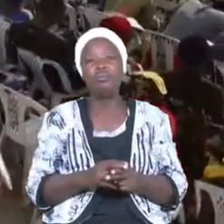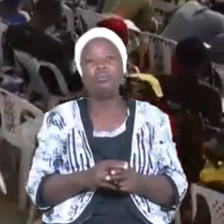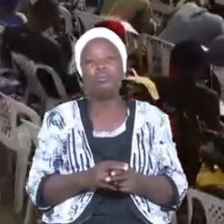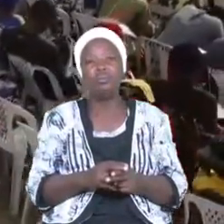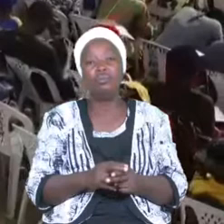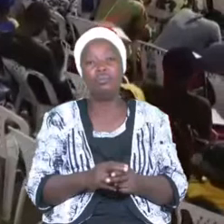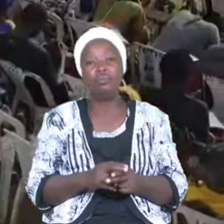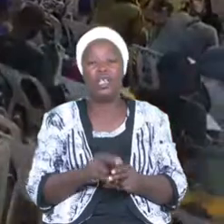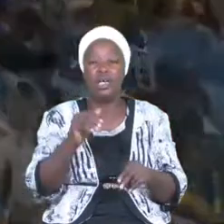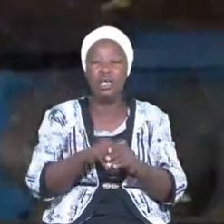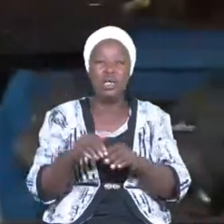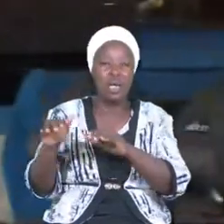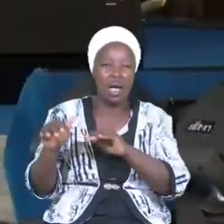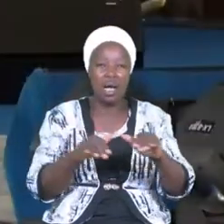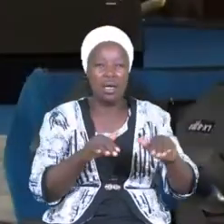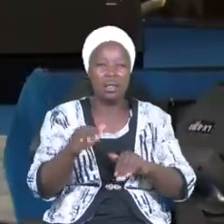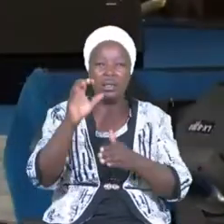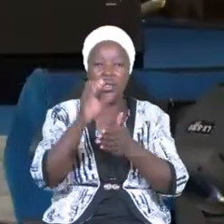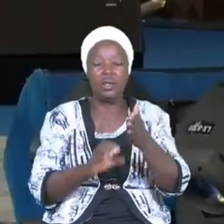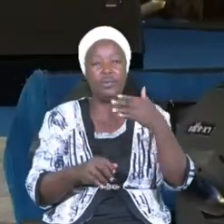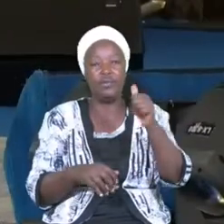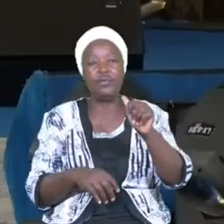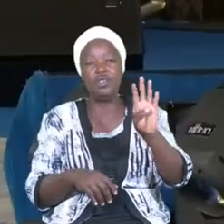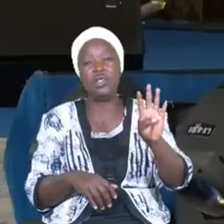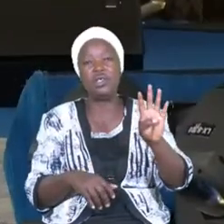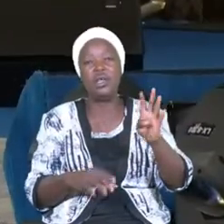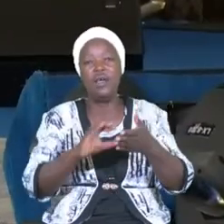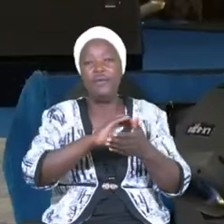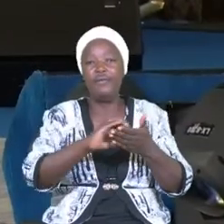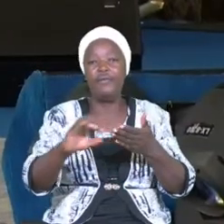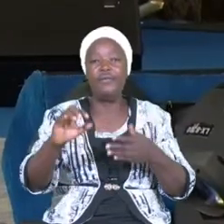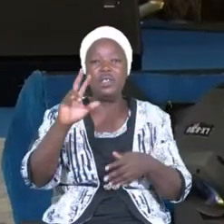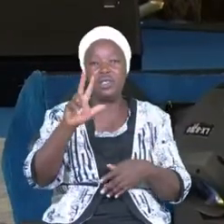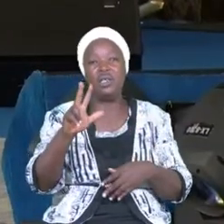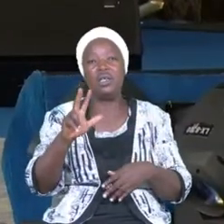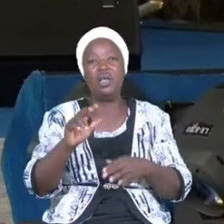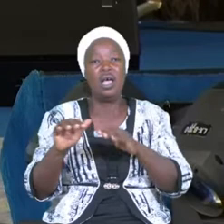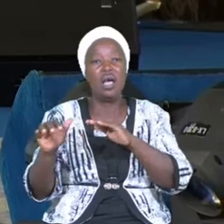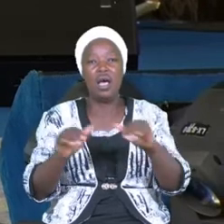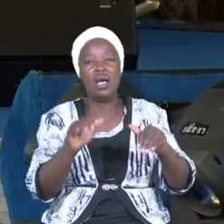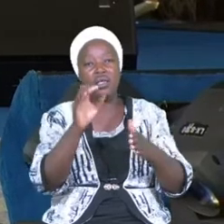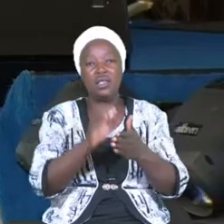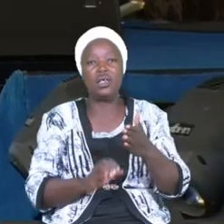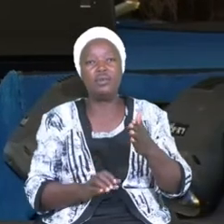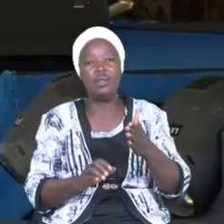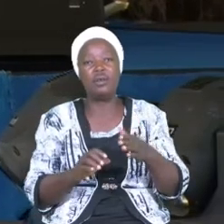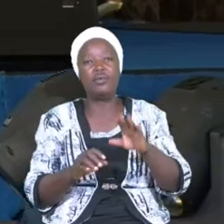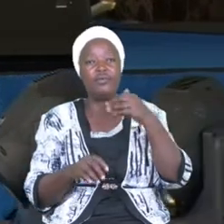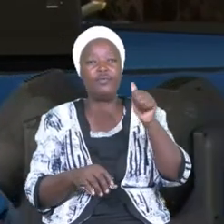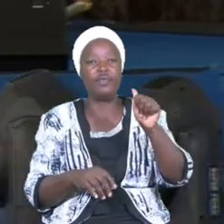Acts chapter 14. I'm reading from verse 3 there. Acts chapter 14.